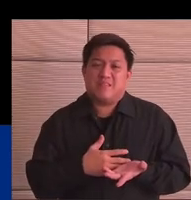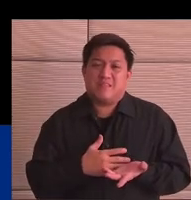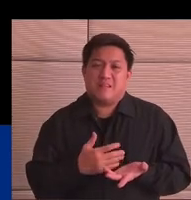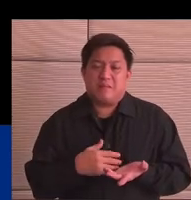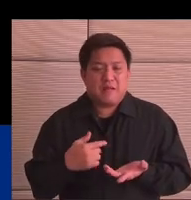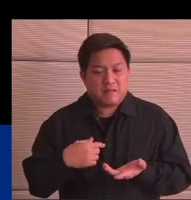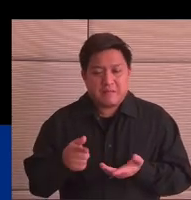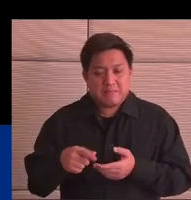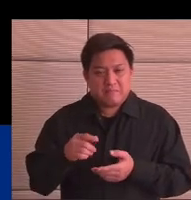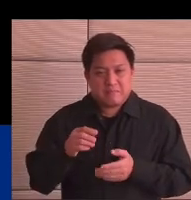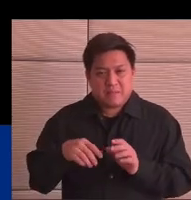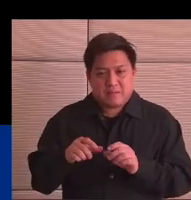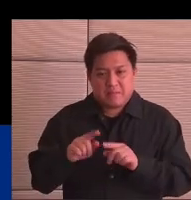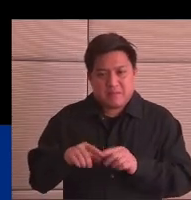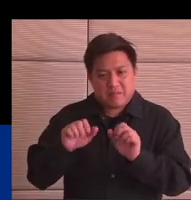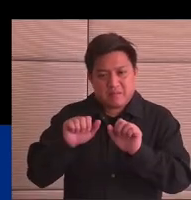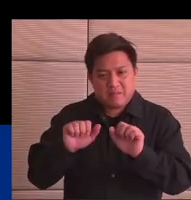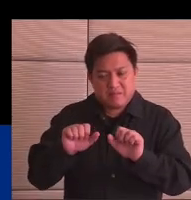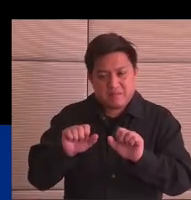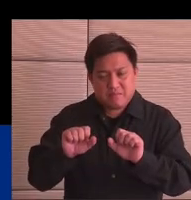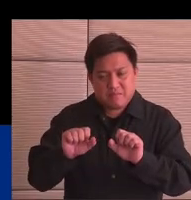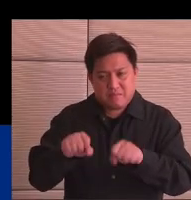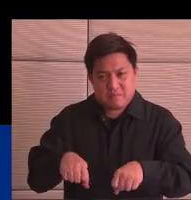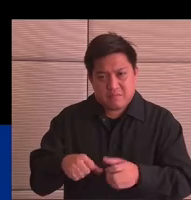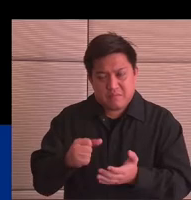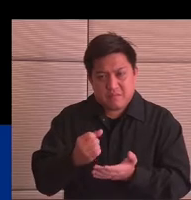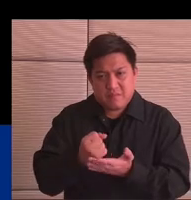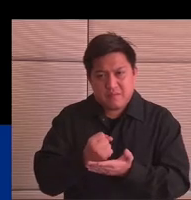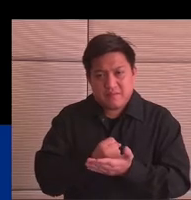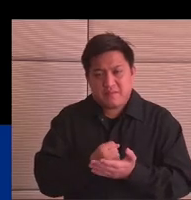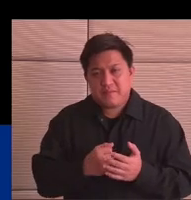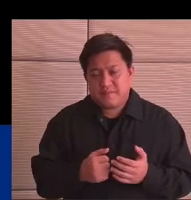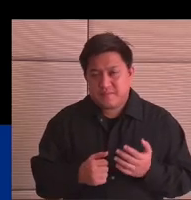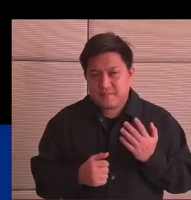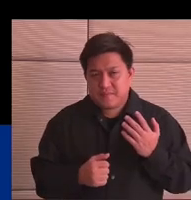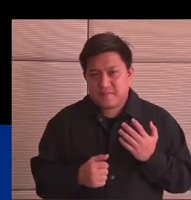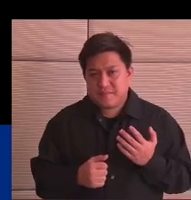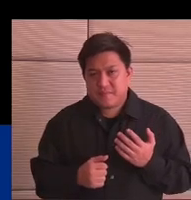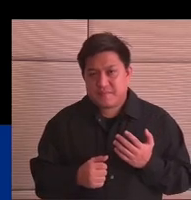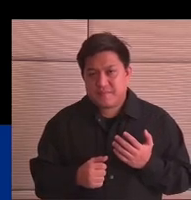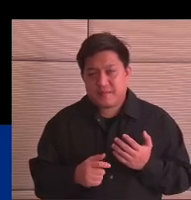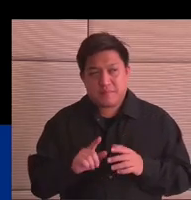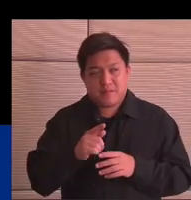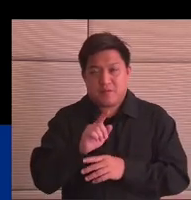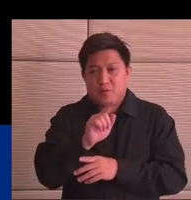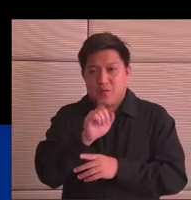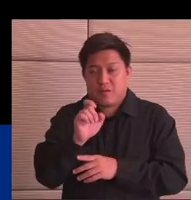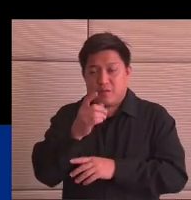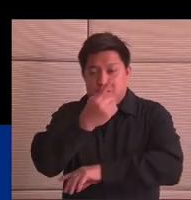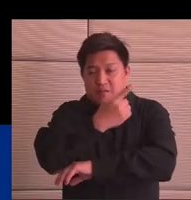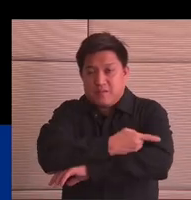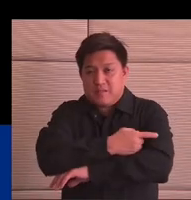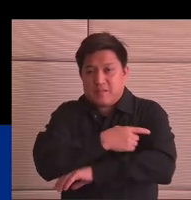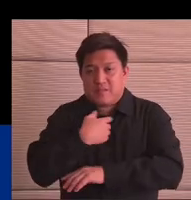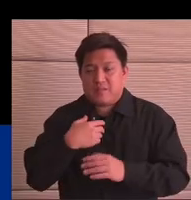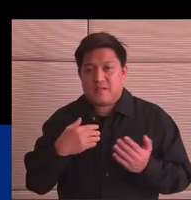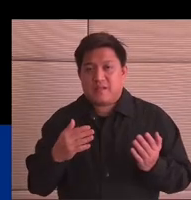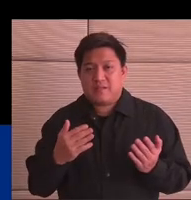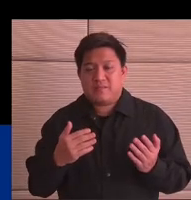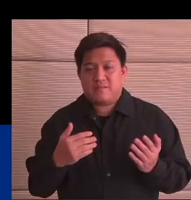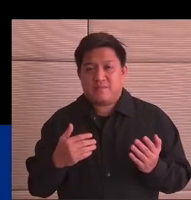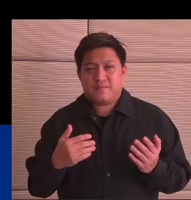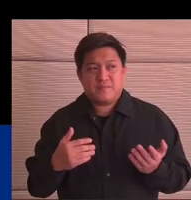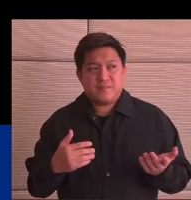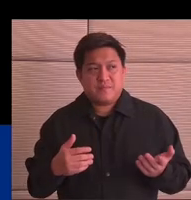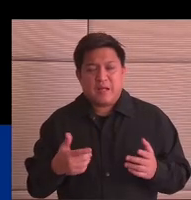ability in these subjects. The imperatives are to zero in on the first 1,000 days because it's stunting which has